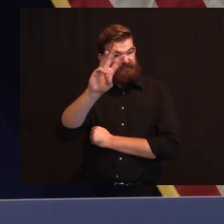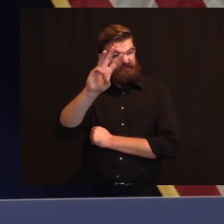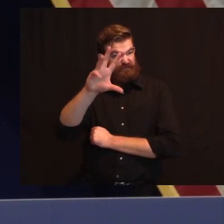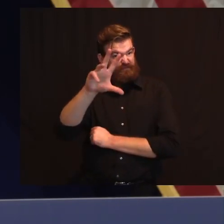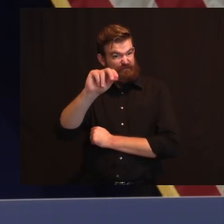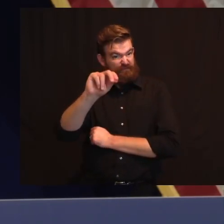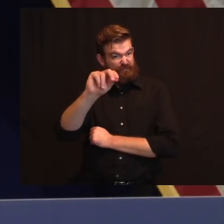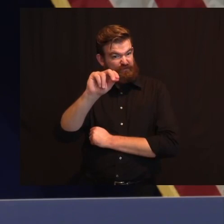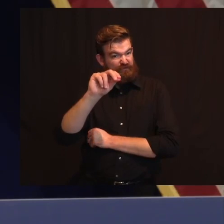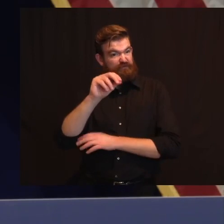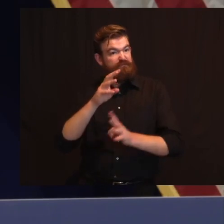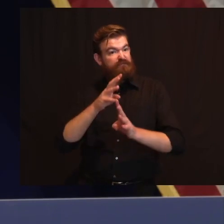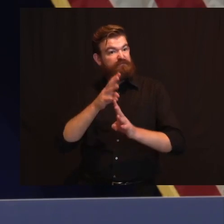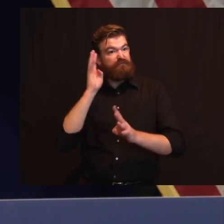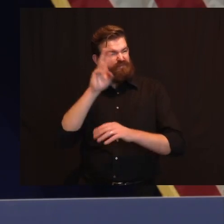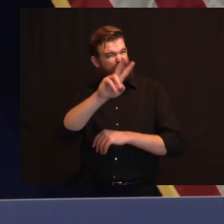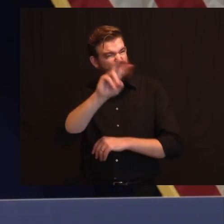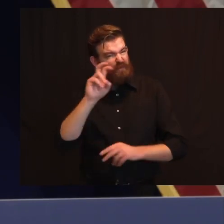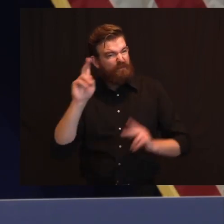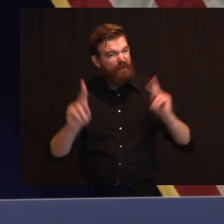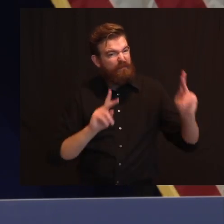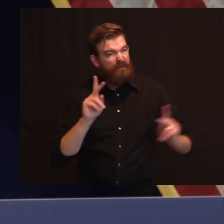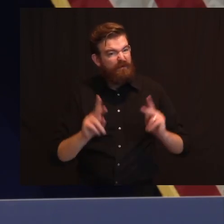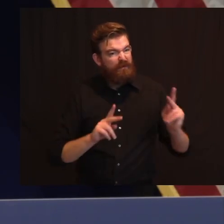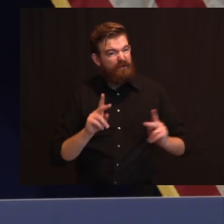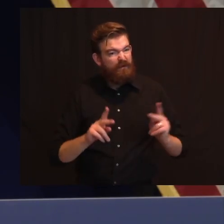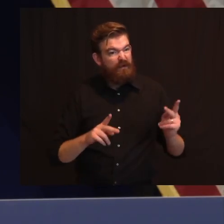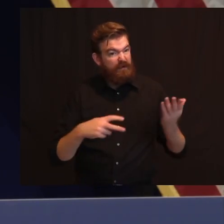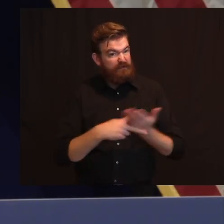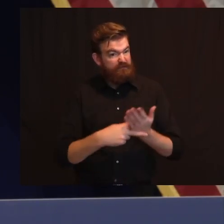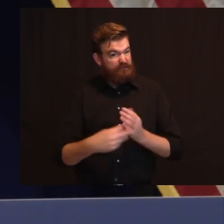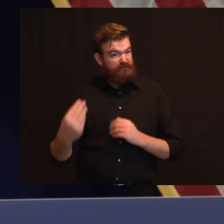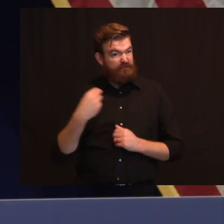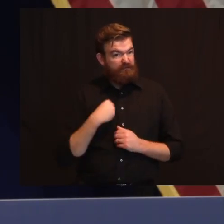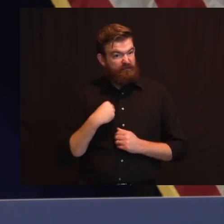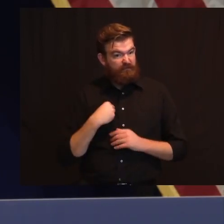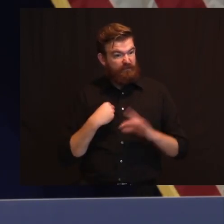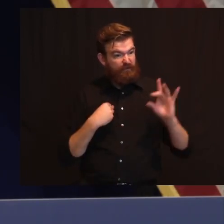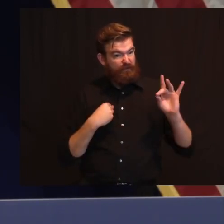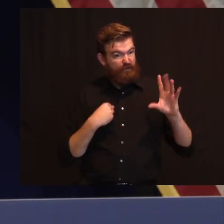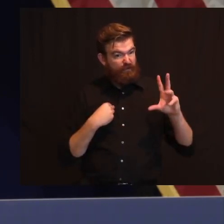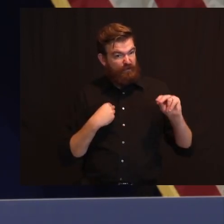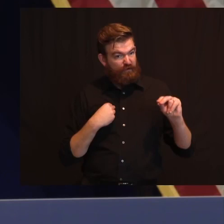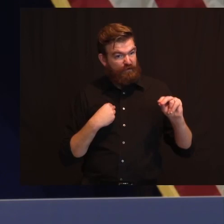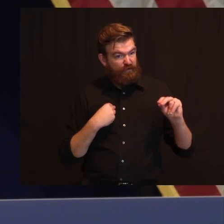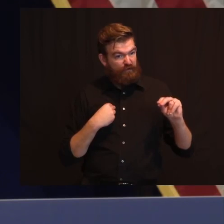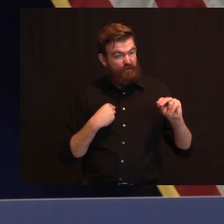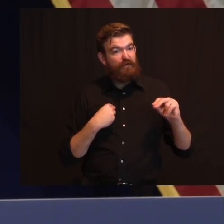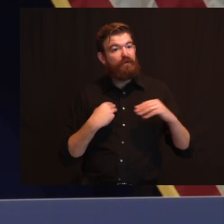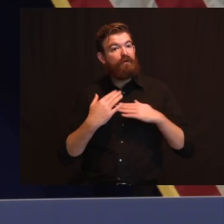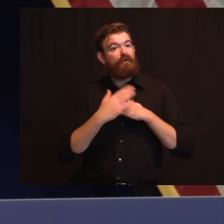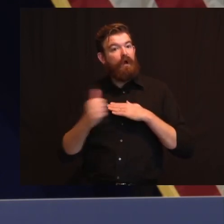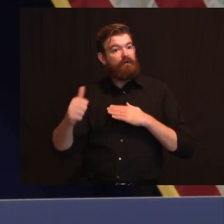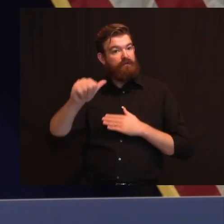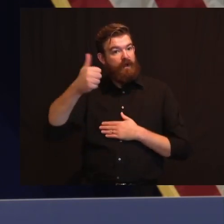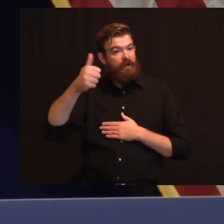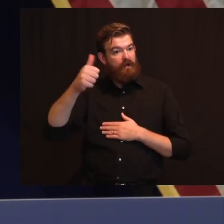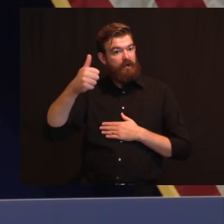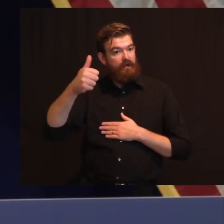deep at 8 a.m. Got my ticket at 8:30. I was called to come back at 10:30 and walked out with my gorgeous New Jersey plates at